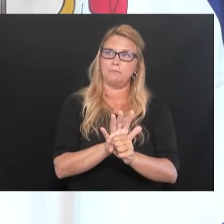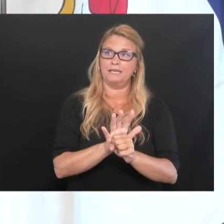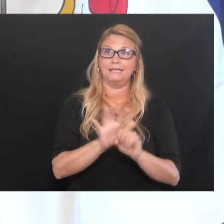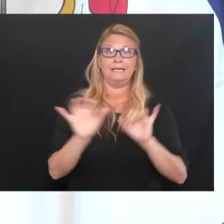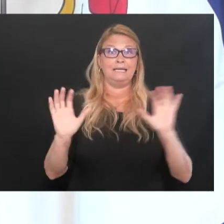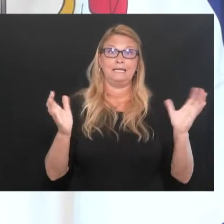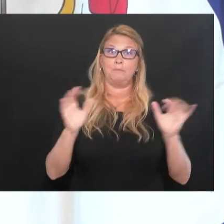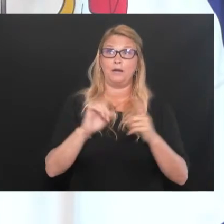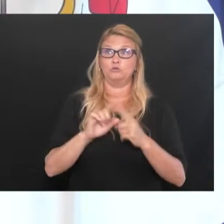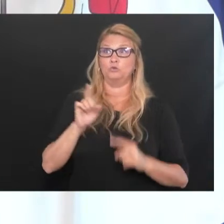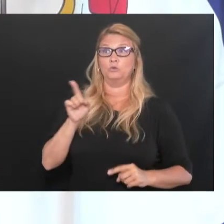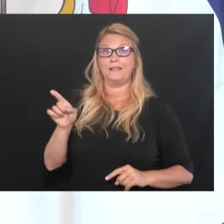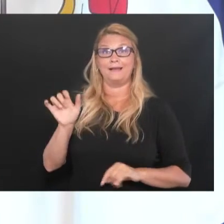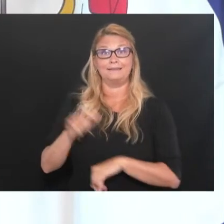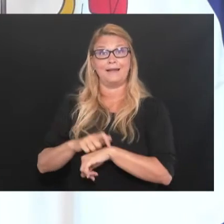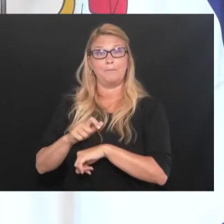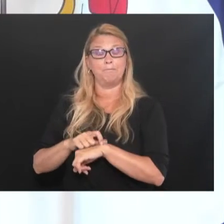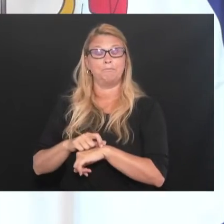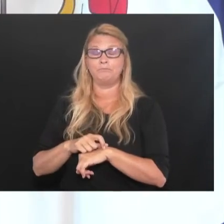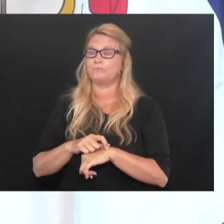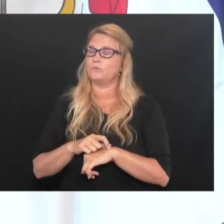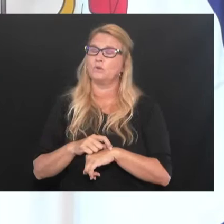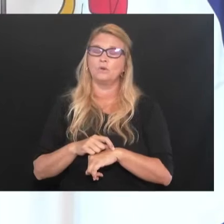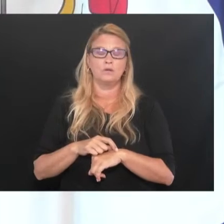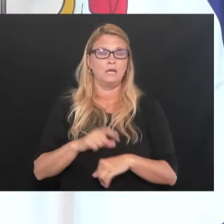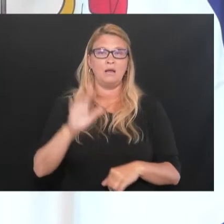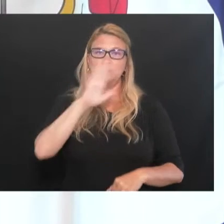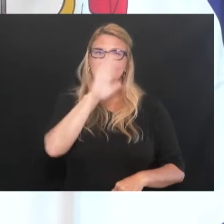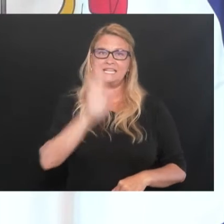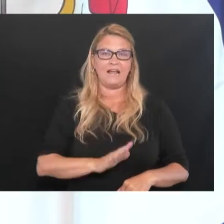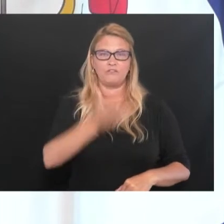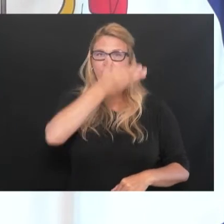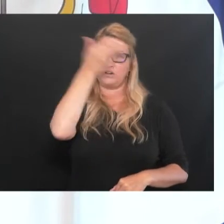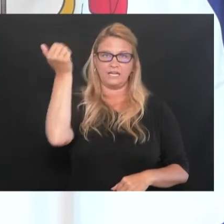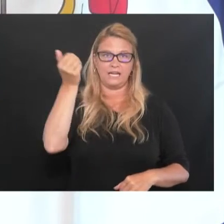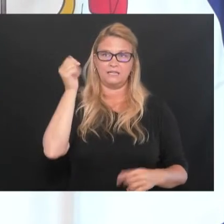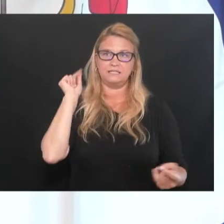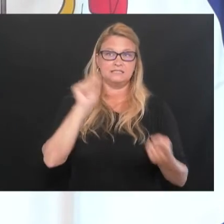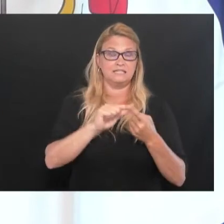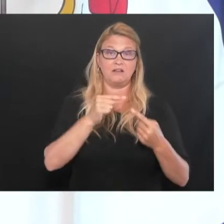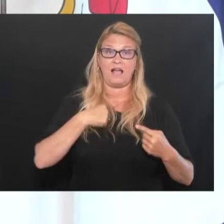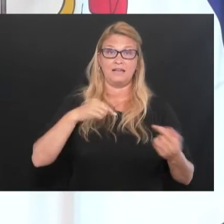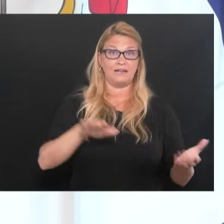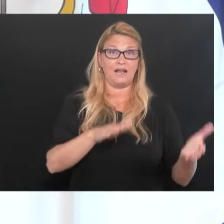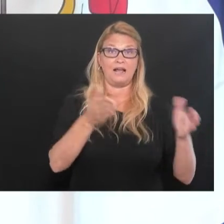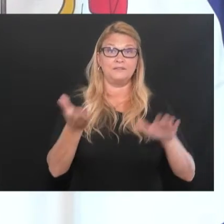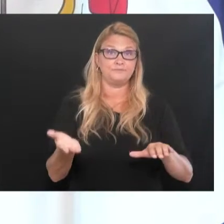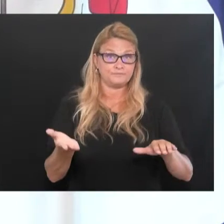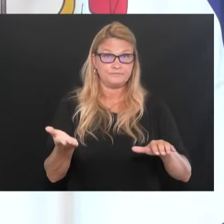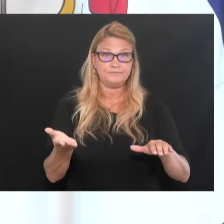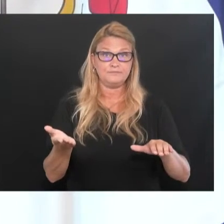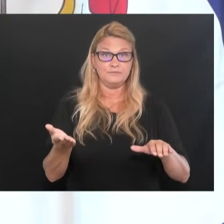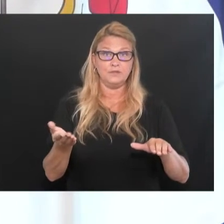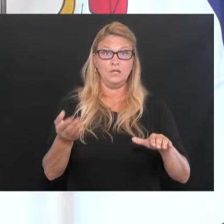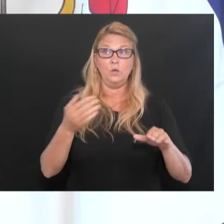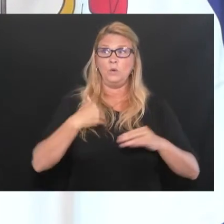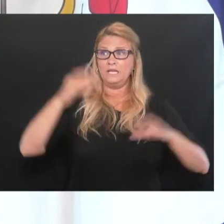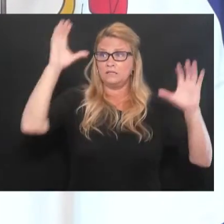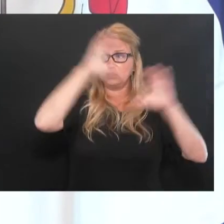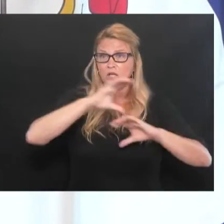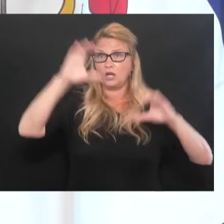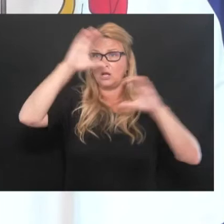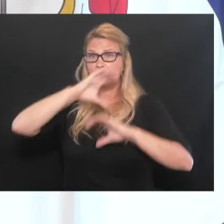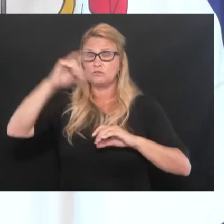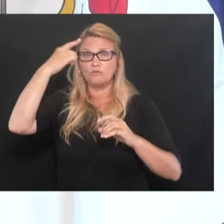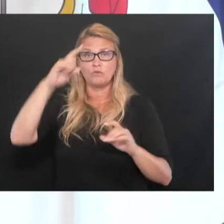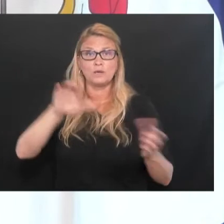there. You know, I'll never forget until I die how we looked for bodies and looked and looked